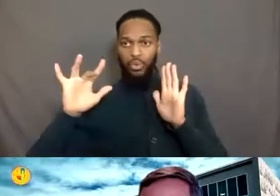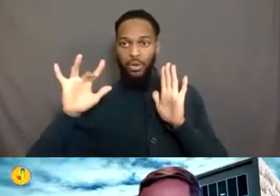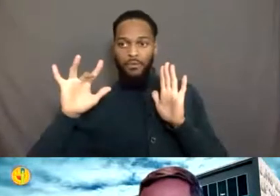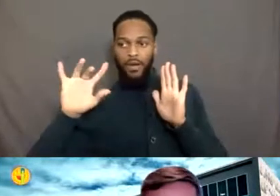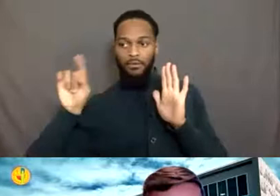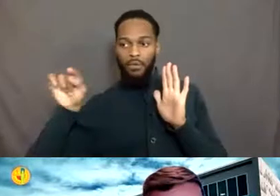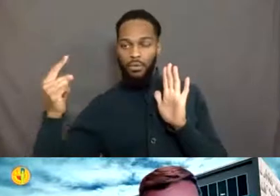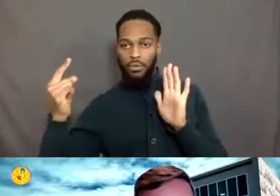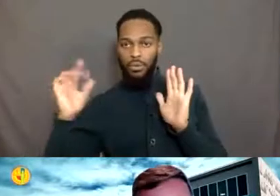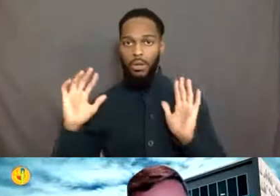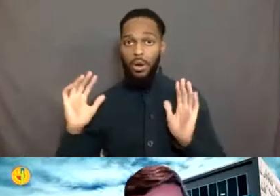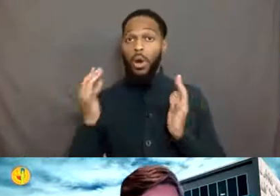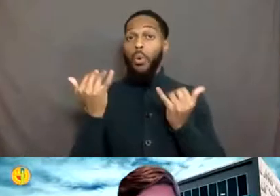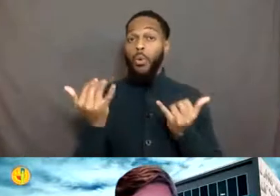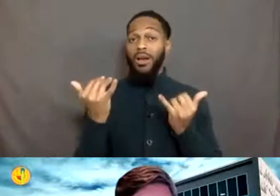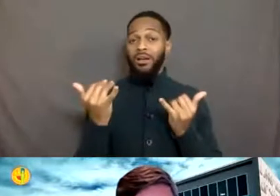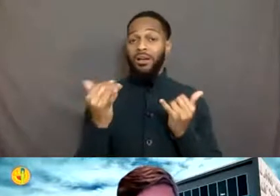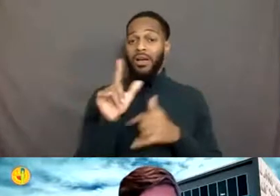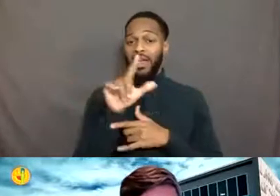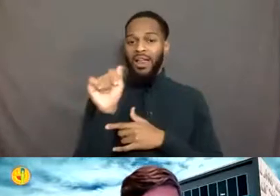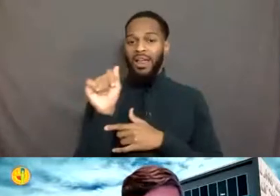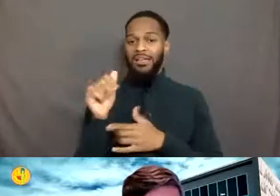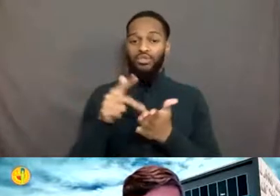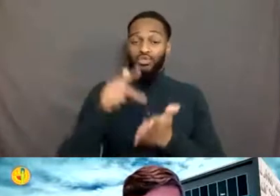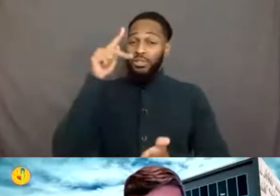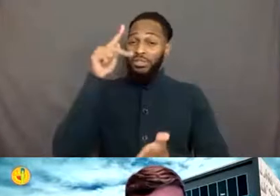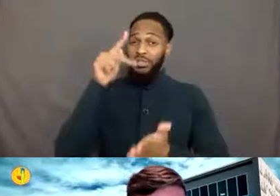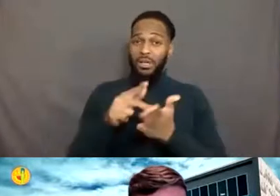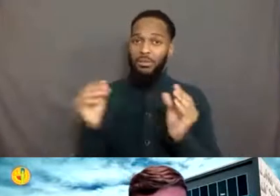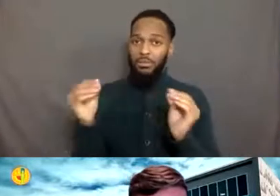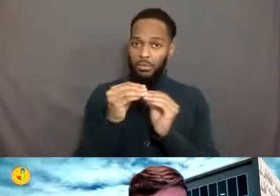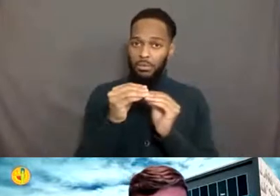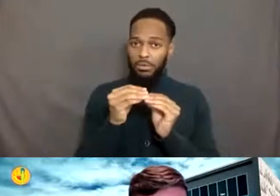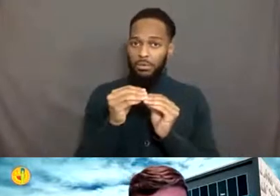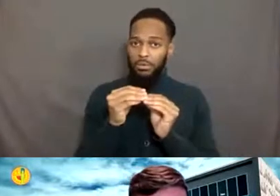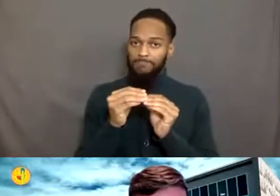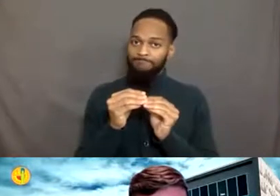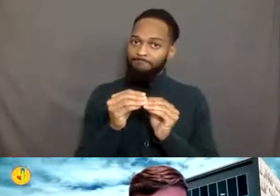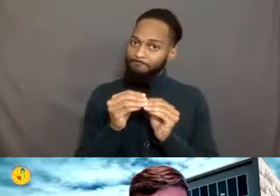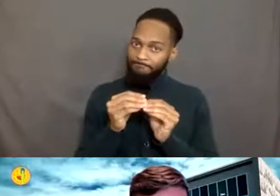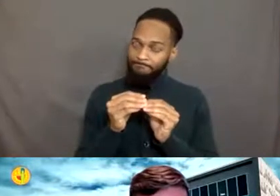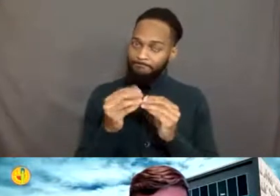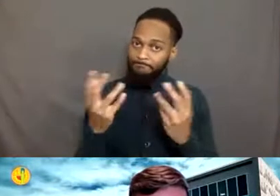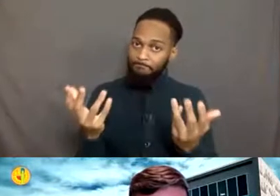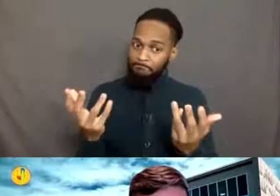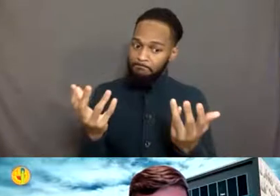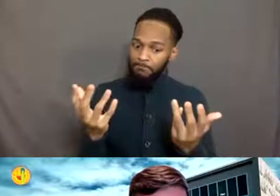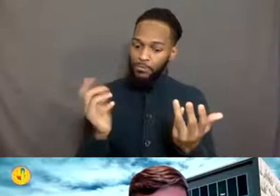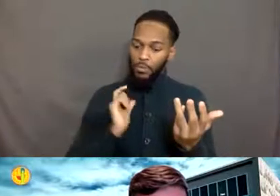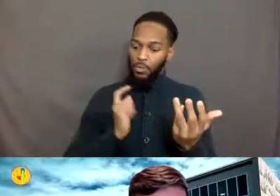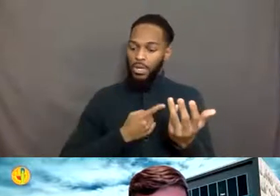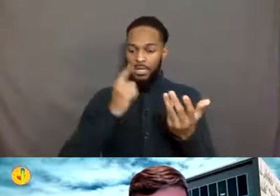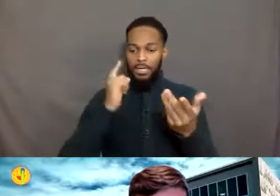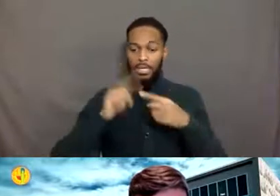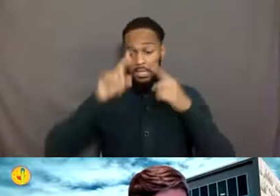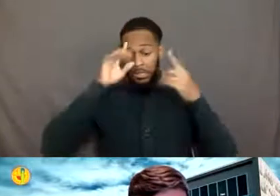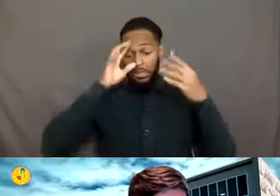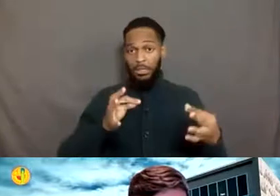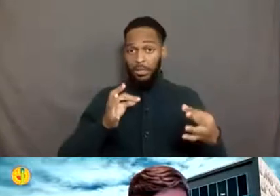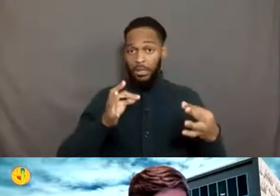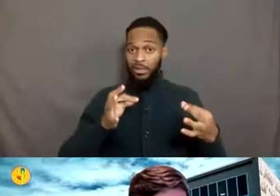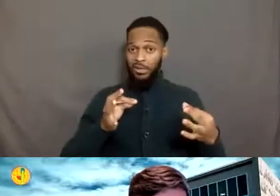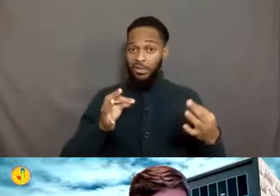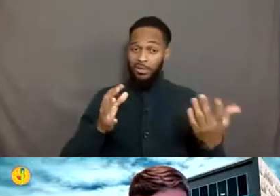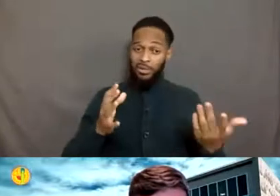3 times the state's standard. That's the key to the front door. We don't hold that key. State and local public health authorities do. I